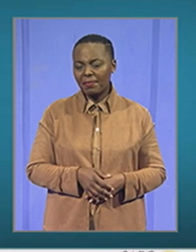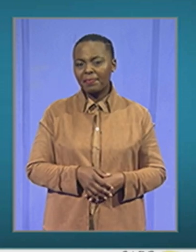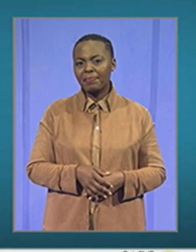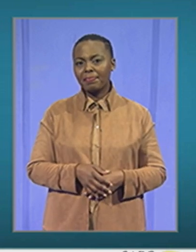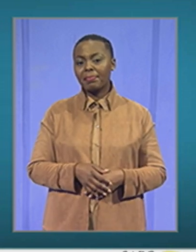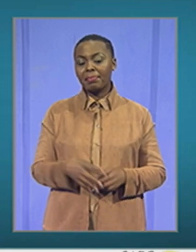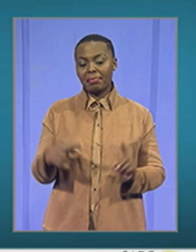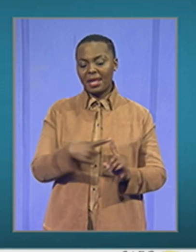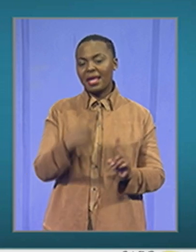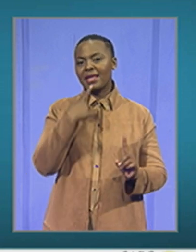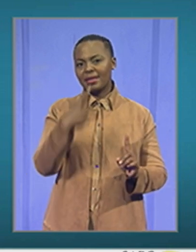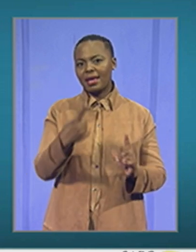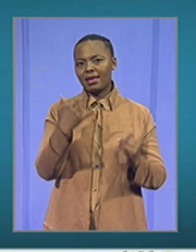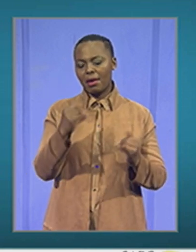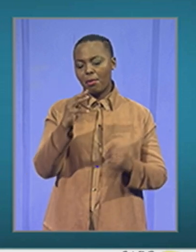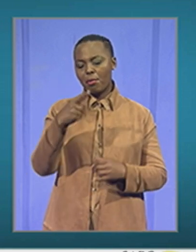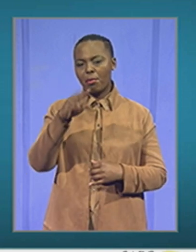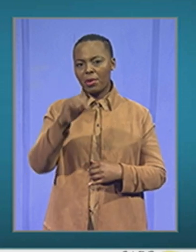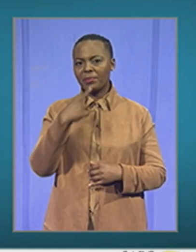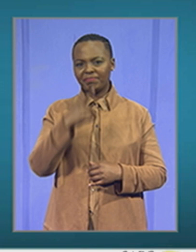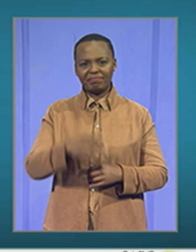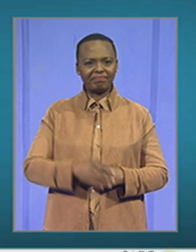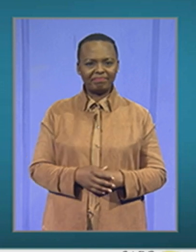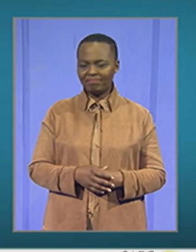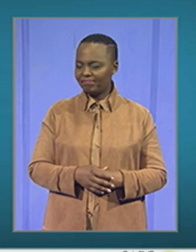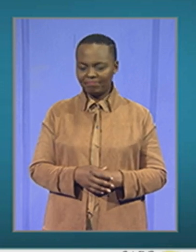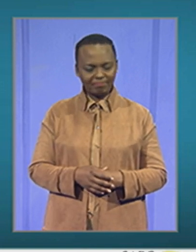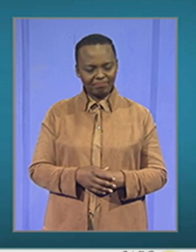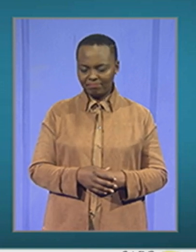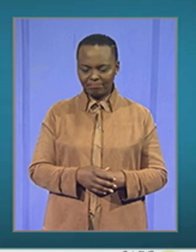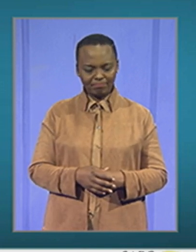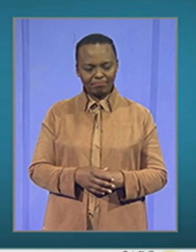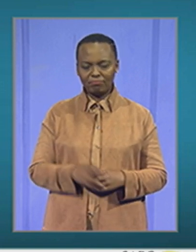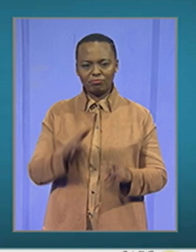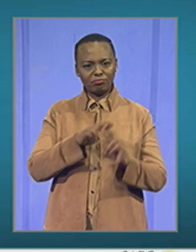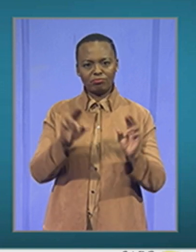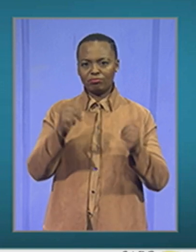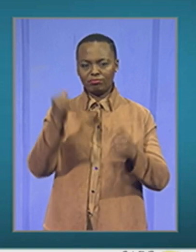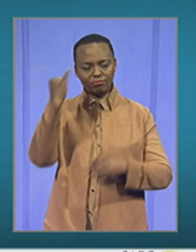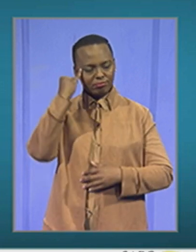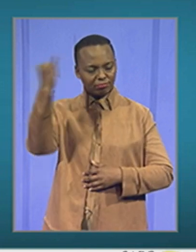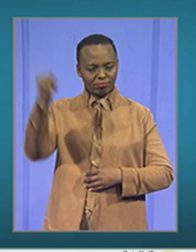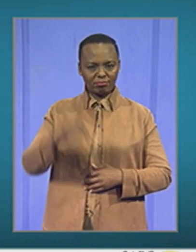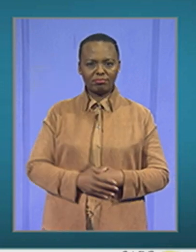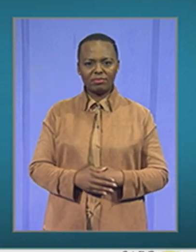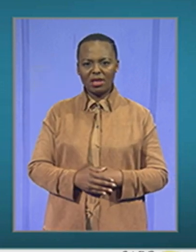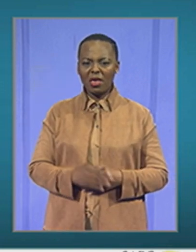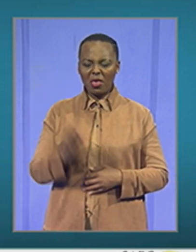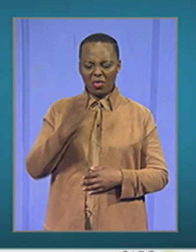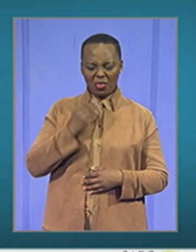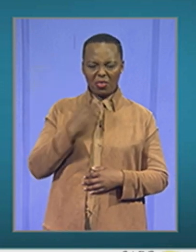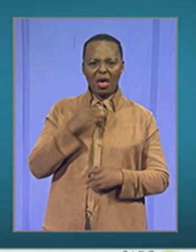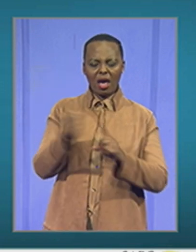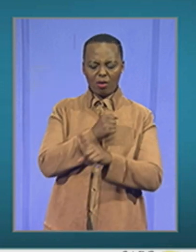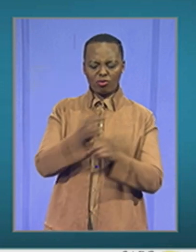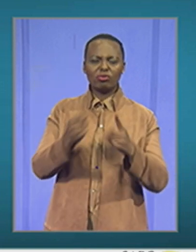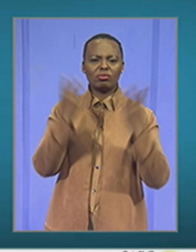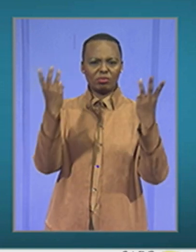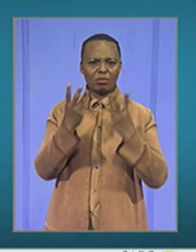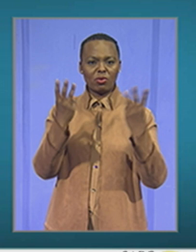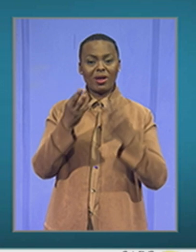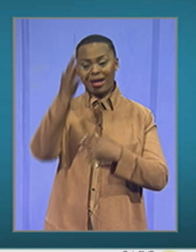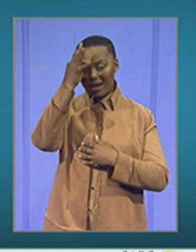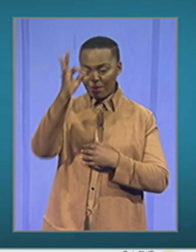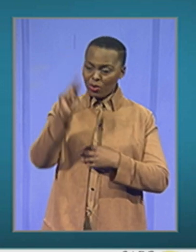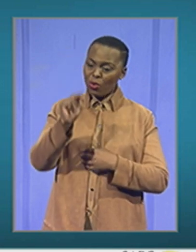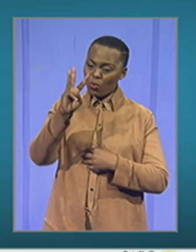wa bofelo Mphomokwena a re se ga e se kgato e ntle ke tshenyo ya madi le go sotla batho puso ya Northwest e ka boetsere madi